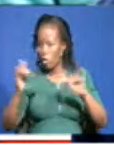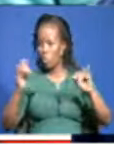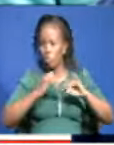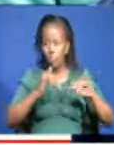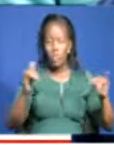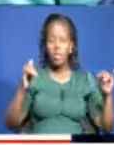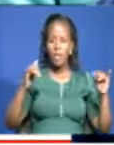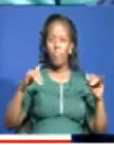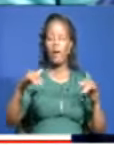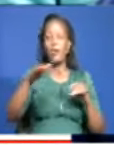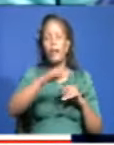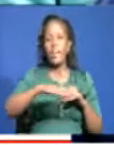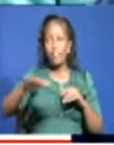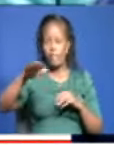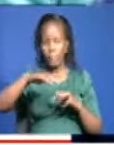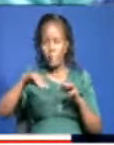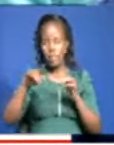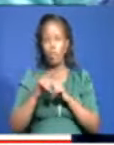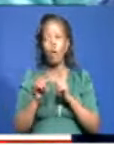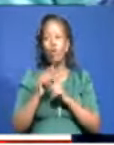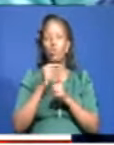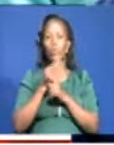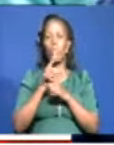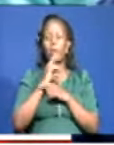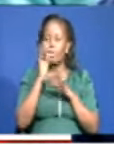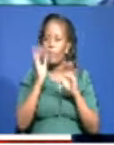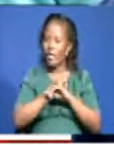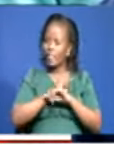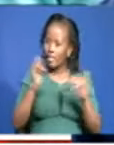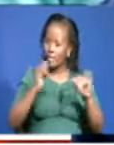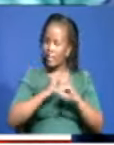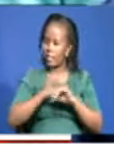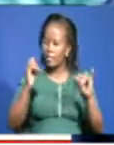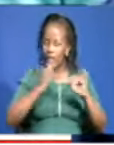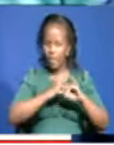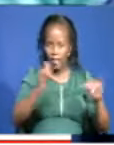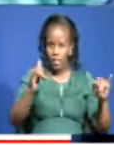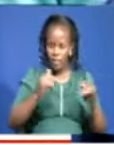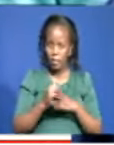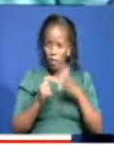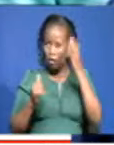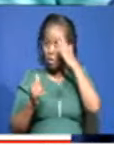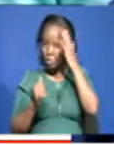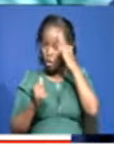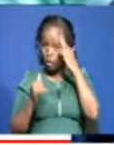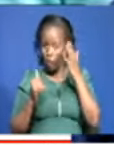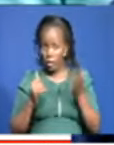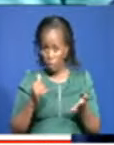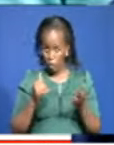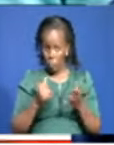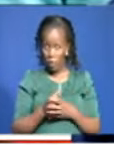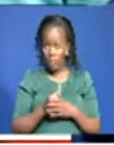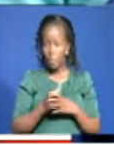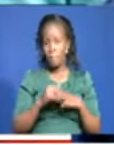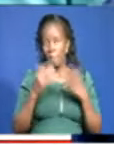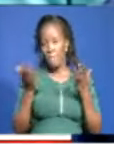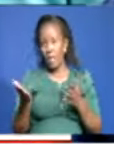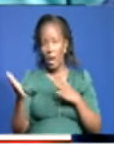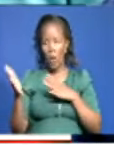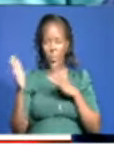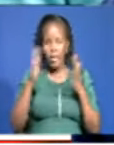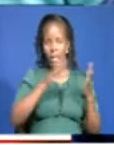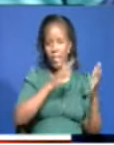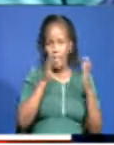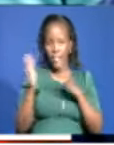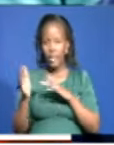environment yetu na tuifanye safi, haswa tukijua ya kwamba vile climate change inaendelea